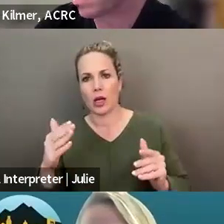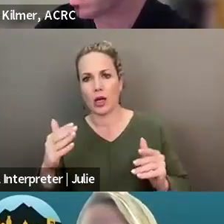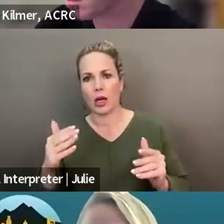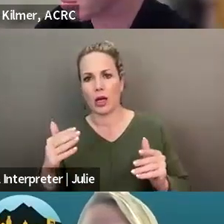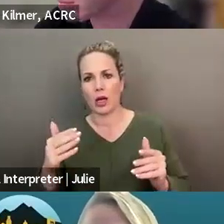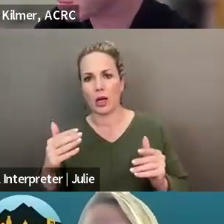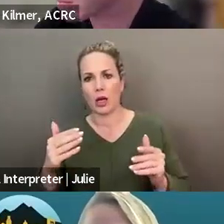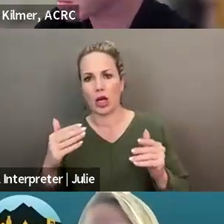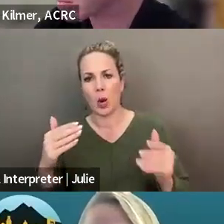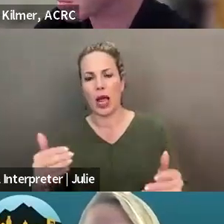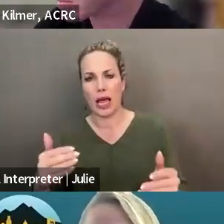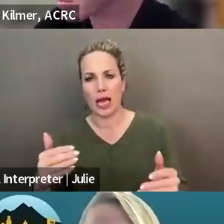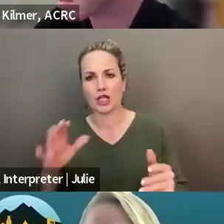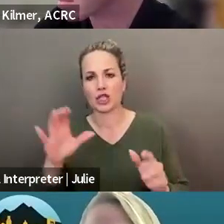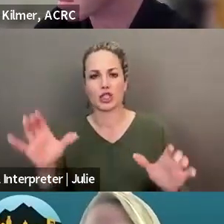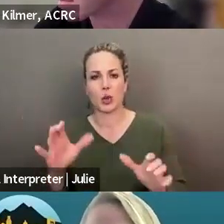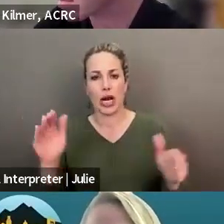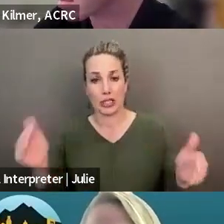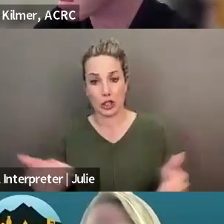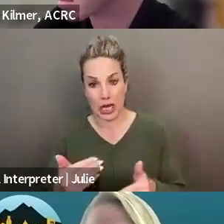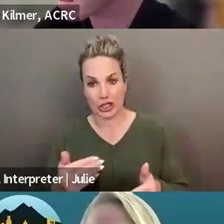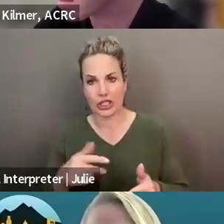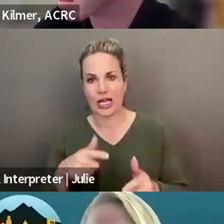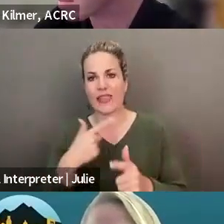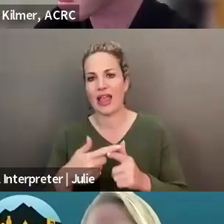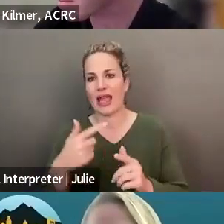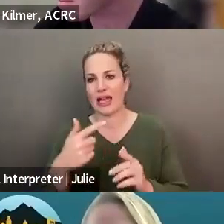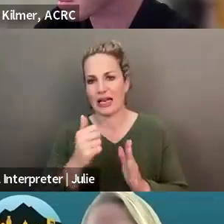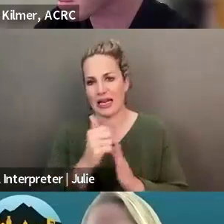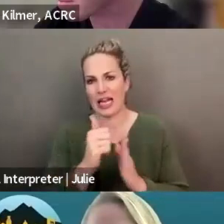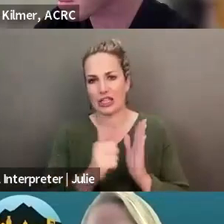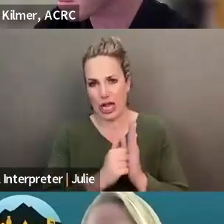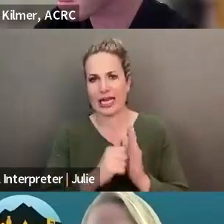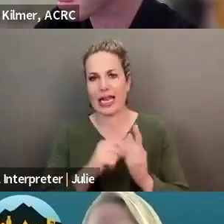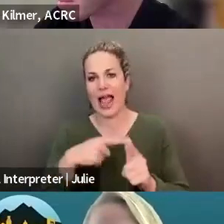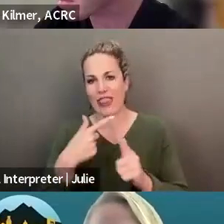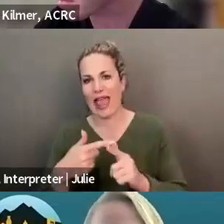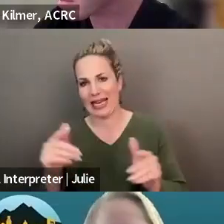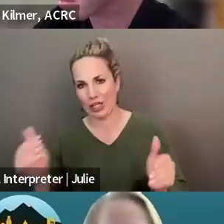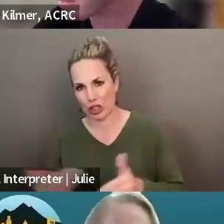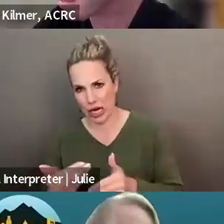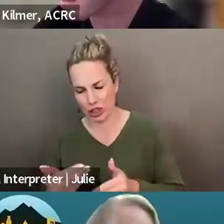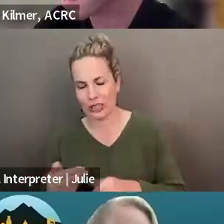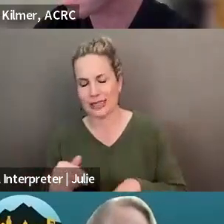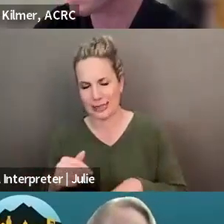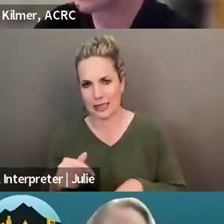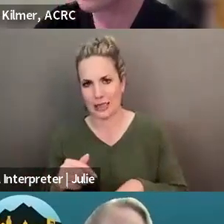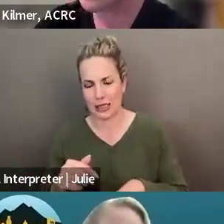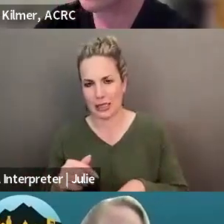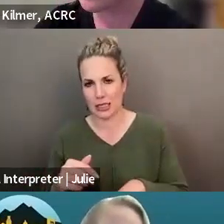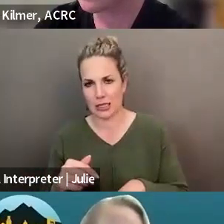our introductions and then we'll do our agenda. I'll do our agenda and then we'll do our introductions. So we